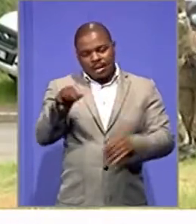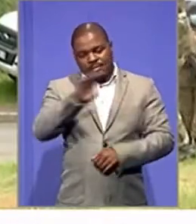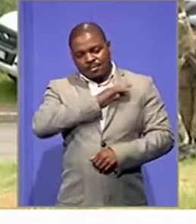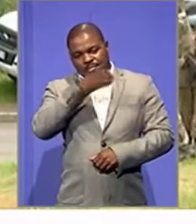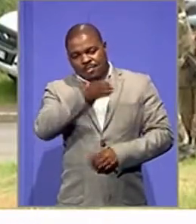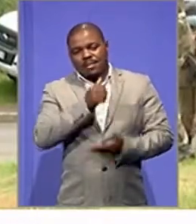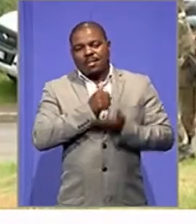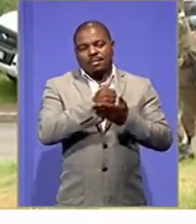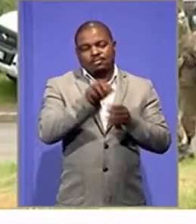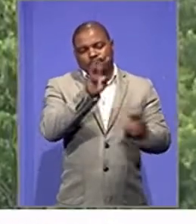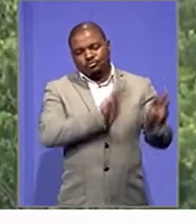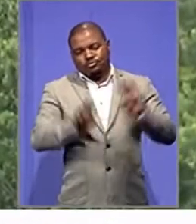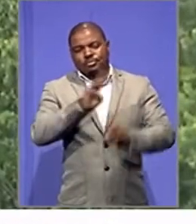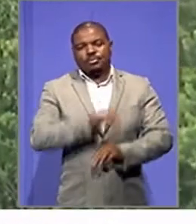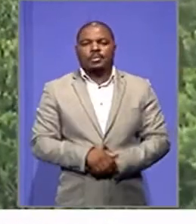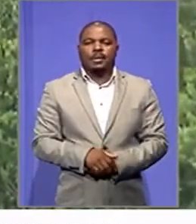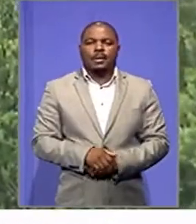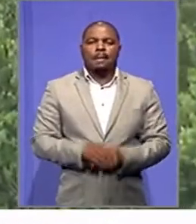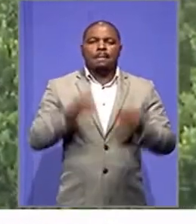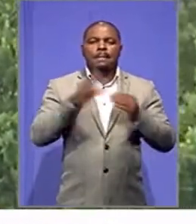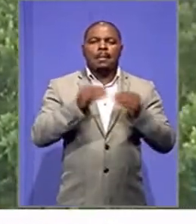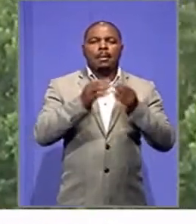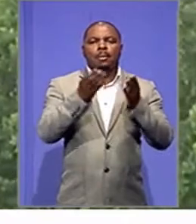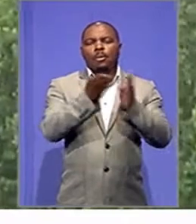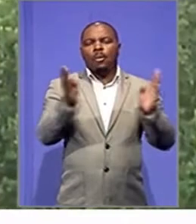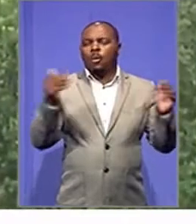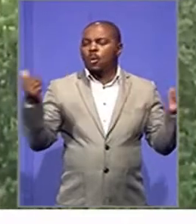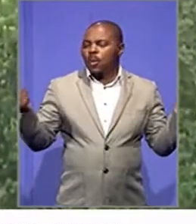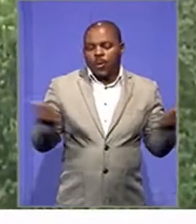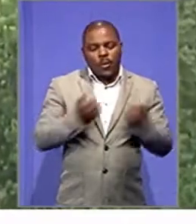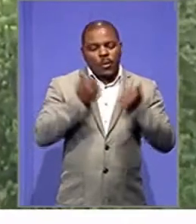Those members have already taken over